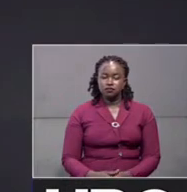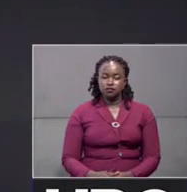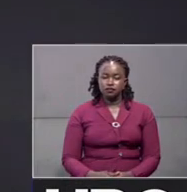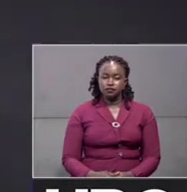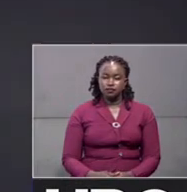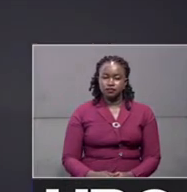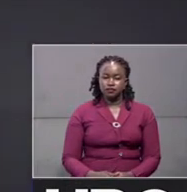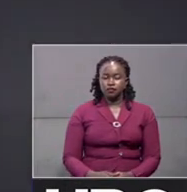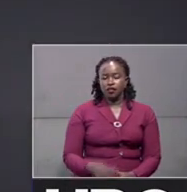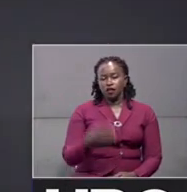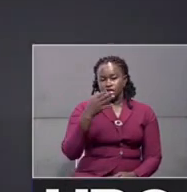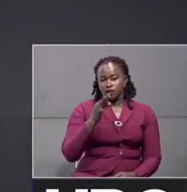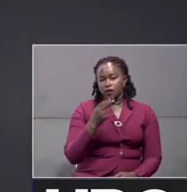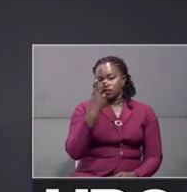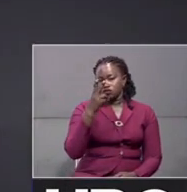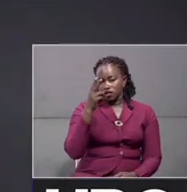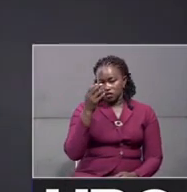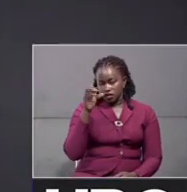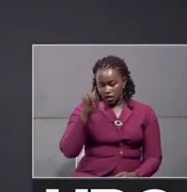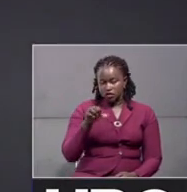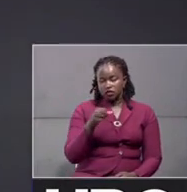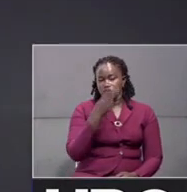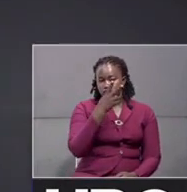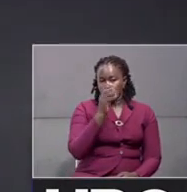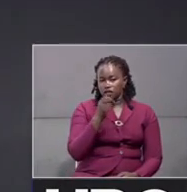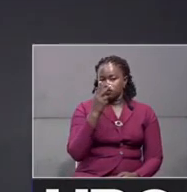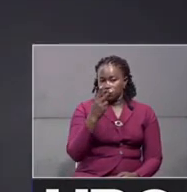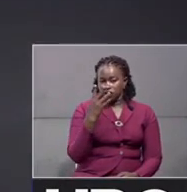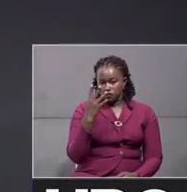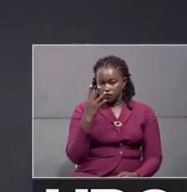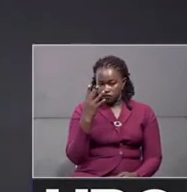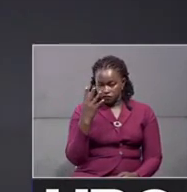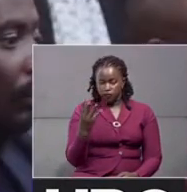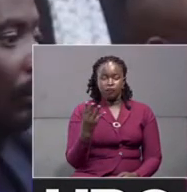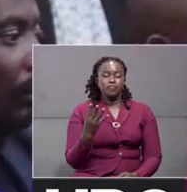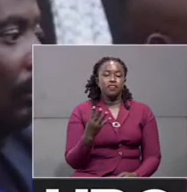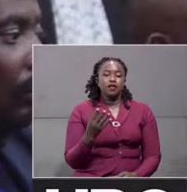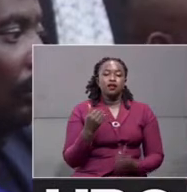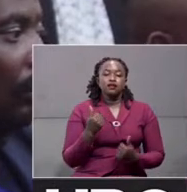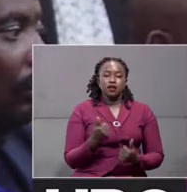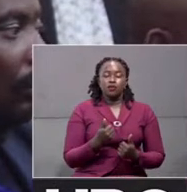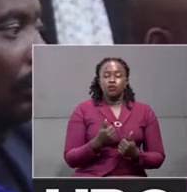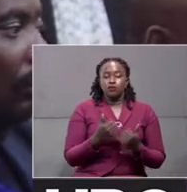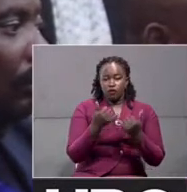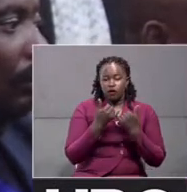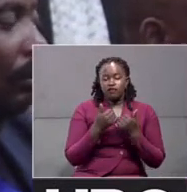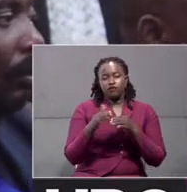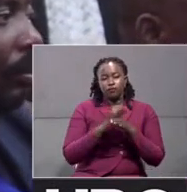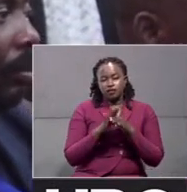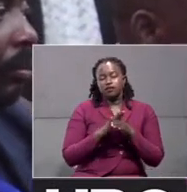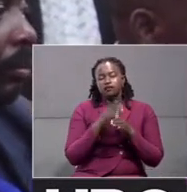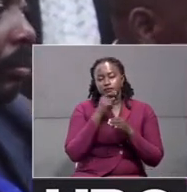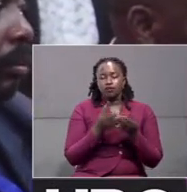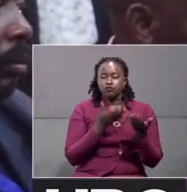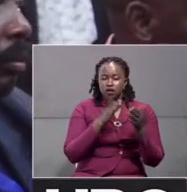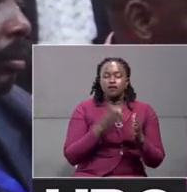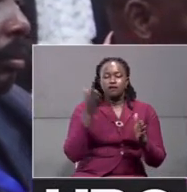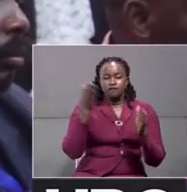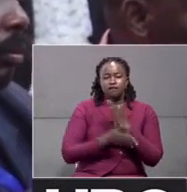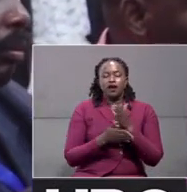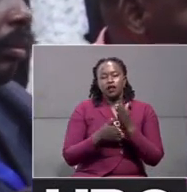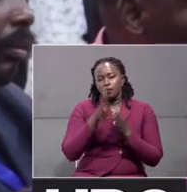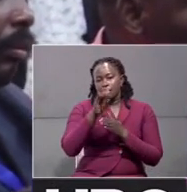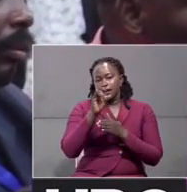On February 9th, 2024, Molly Katanga, the wife of the late businessman Henry Katanga, filed a bail application in the High Court